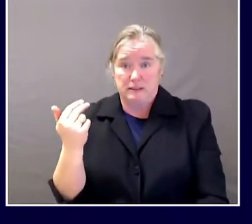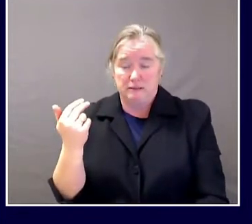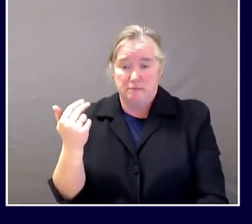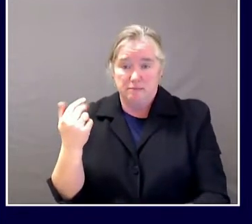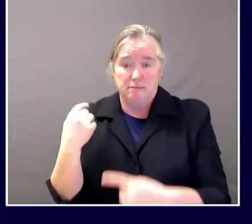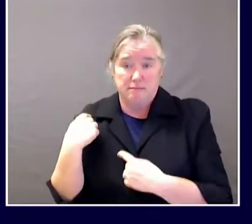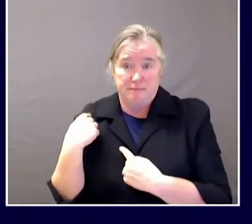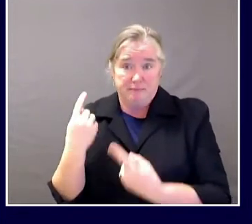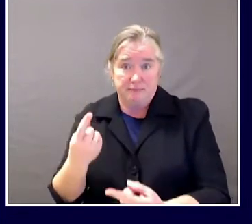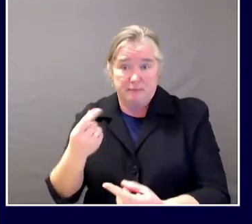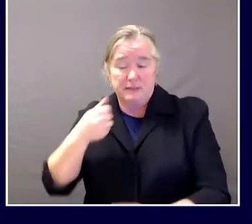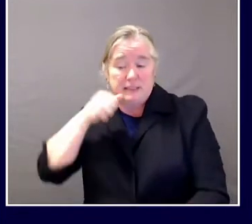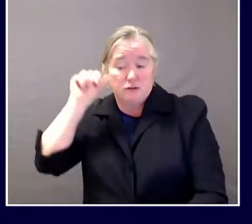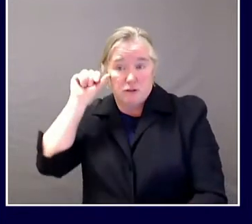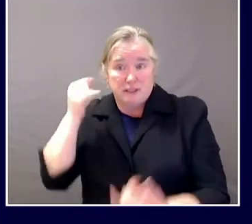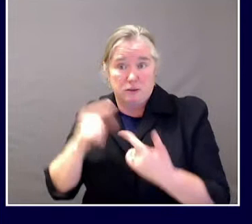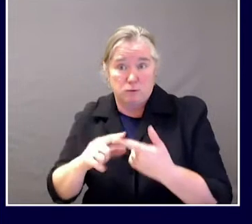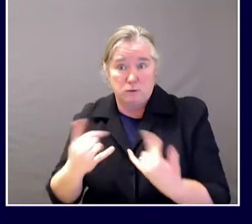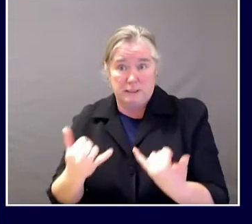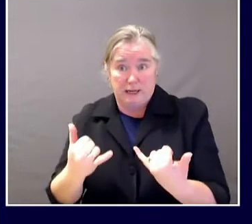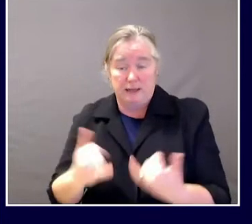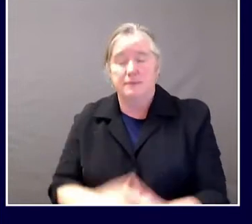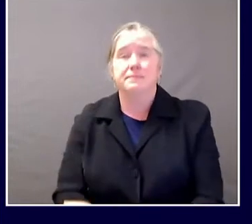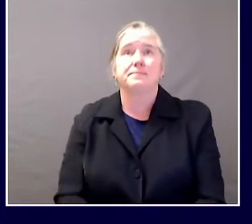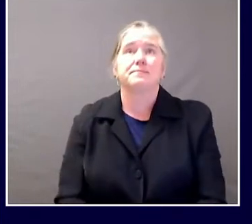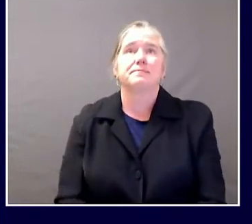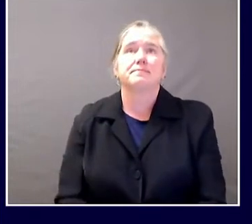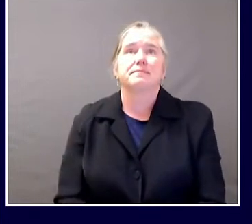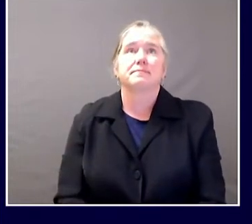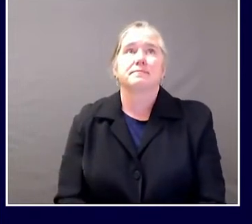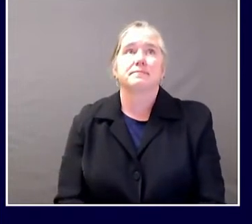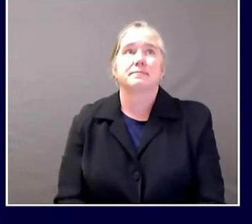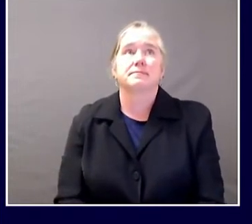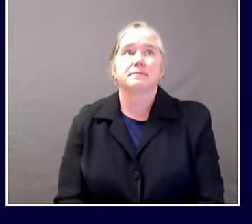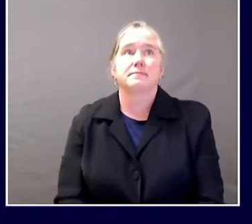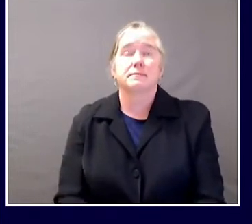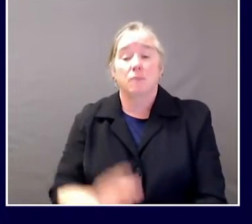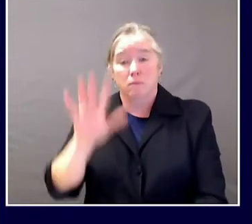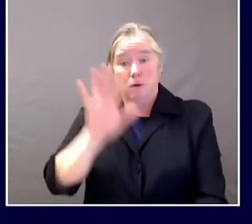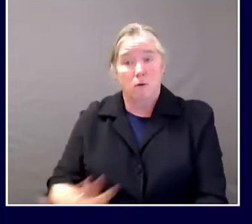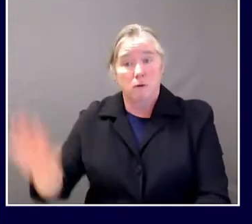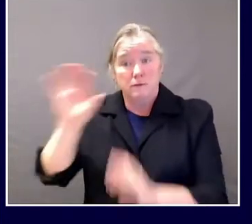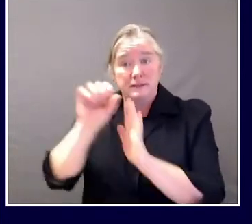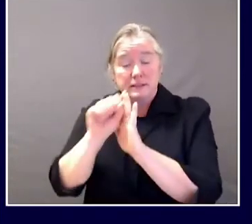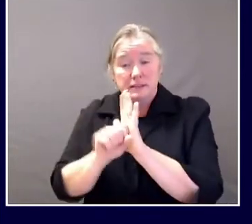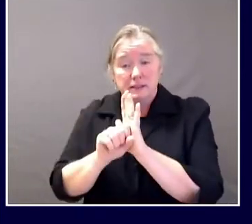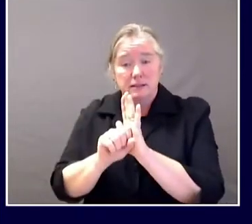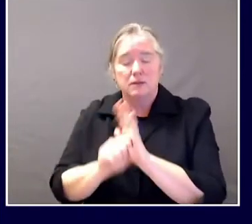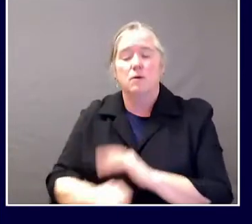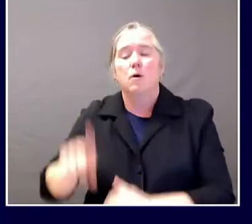cases just since yesterday alone. Cumulatively across the state,